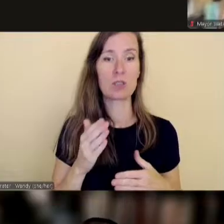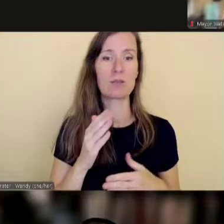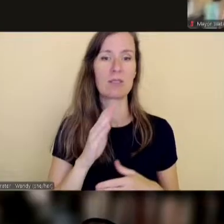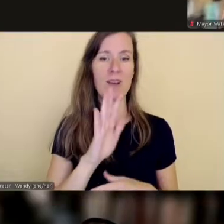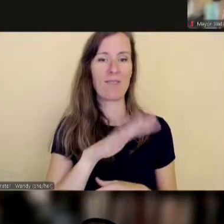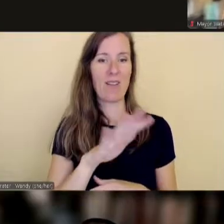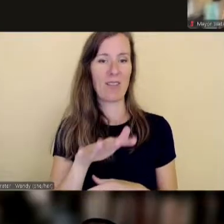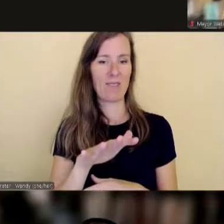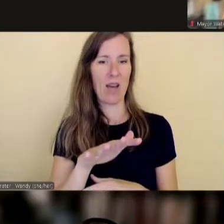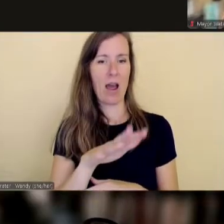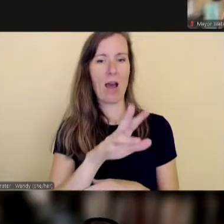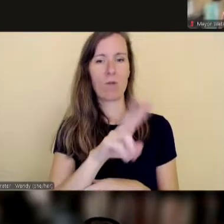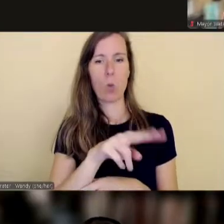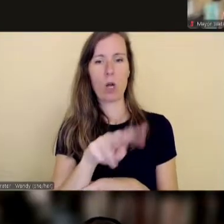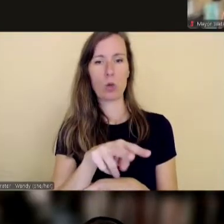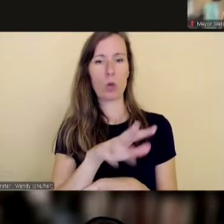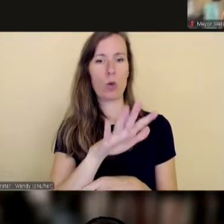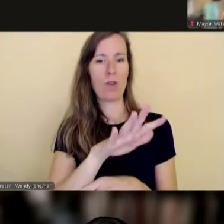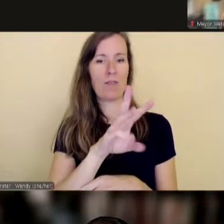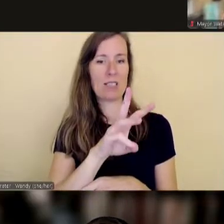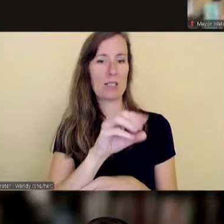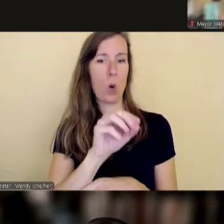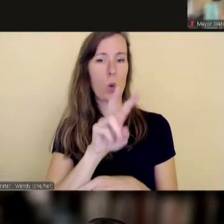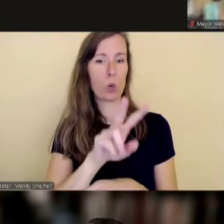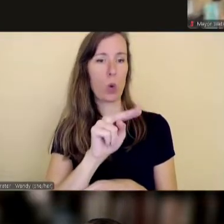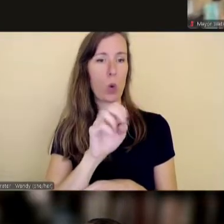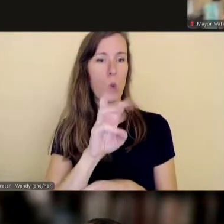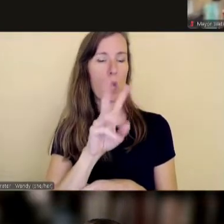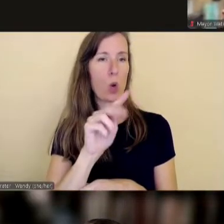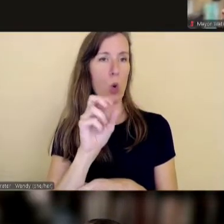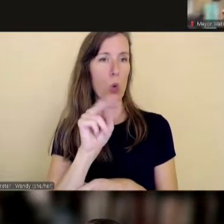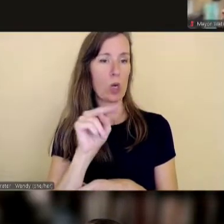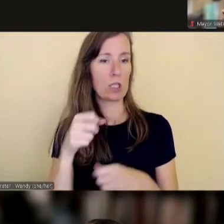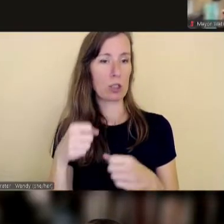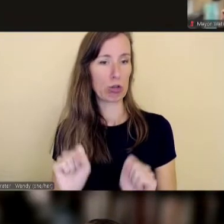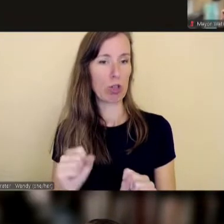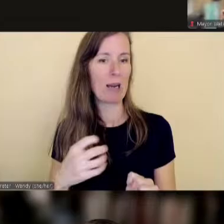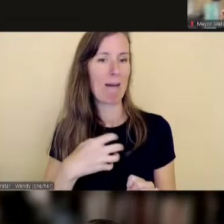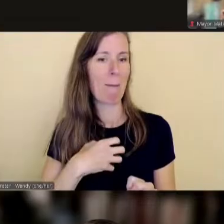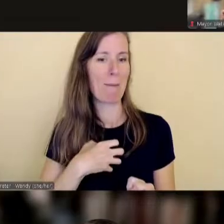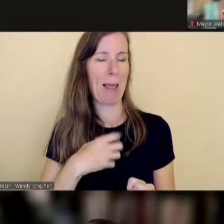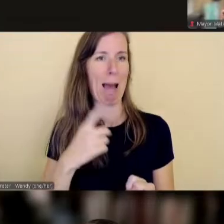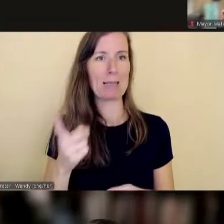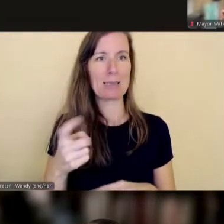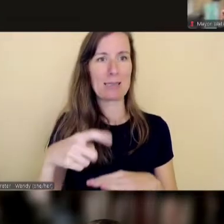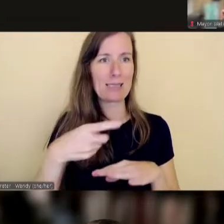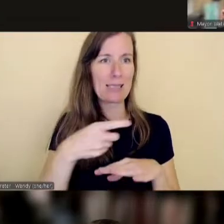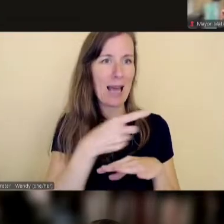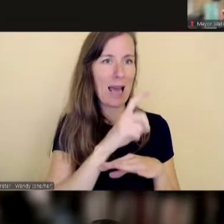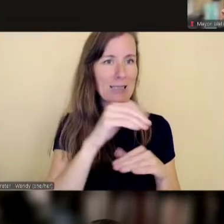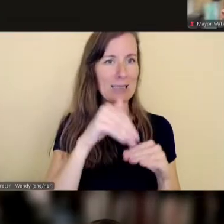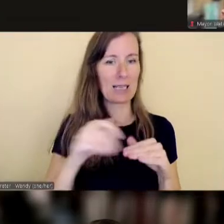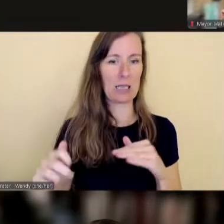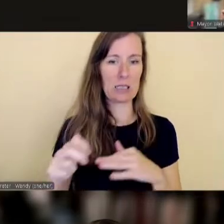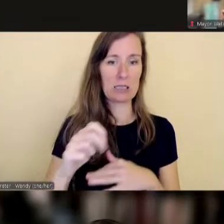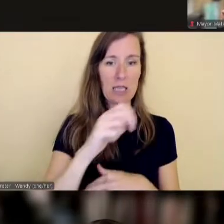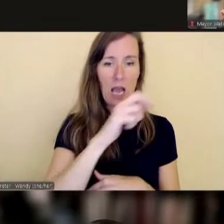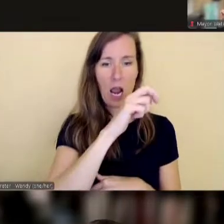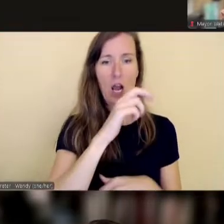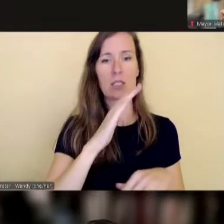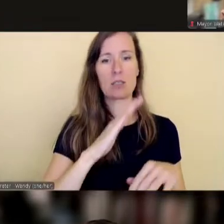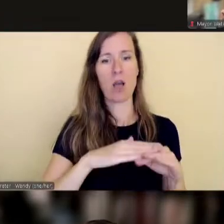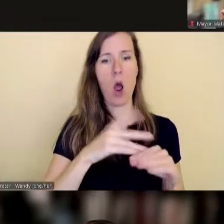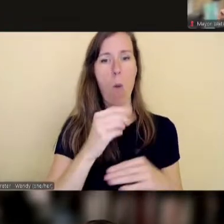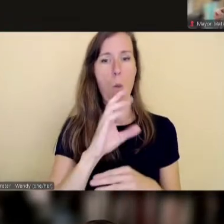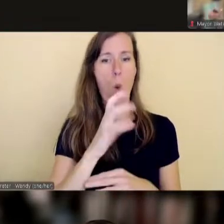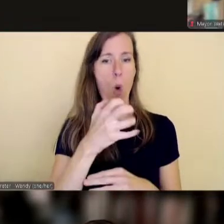Street have complained of snakes in stairwells and on their porches from the open storm drain on vacant lot at 5600 Newton